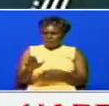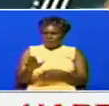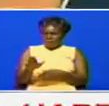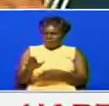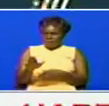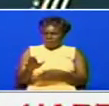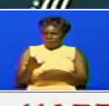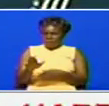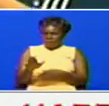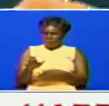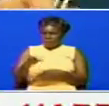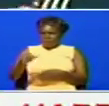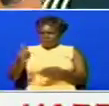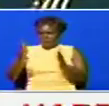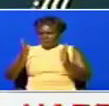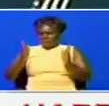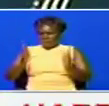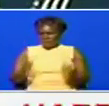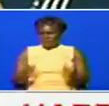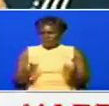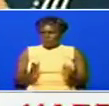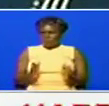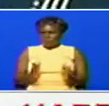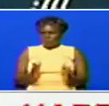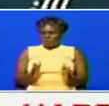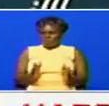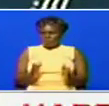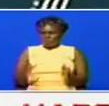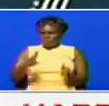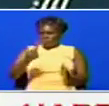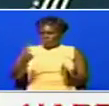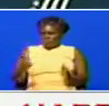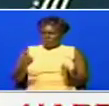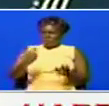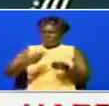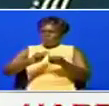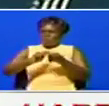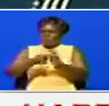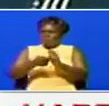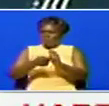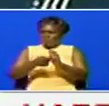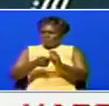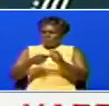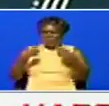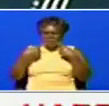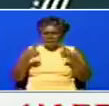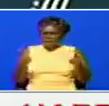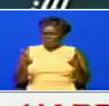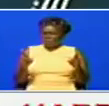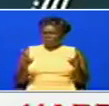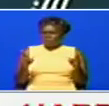That there was somebody who somehow got in, if they did or didn't. The question is, were they able to change any material results? Were they able to change